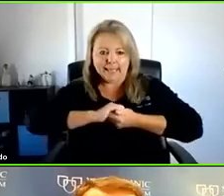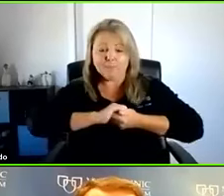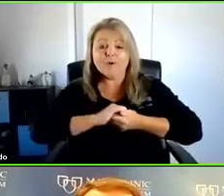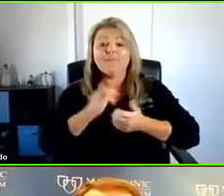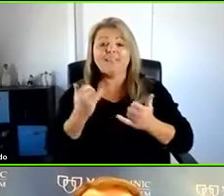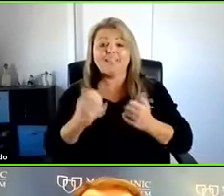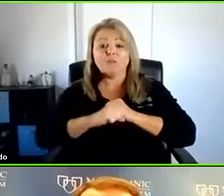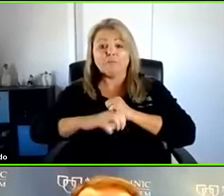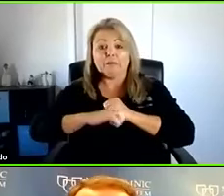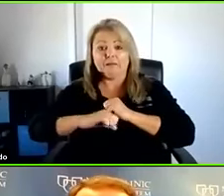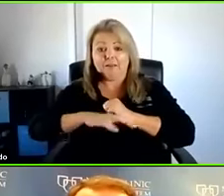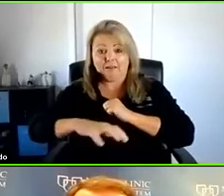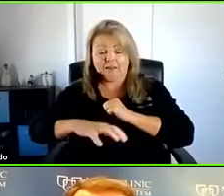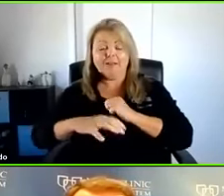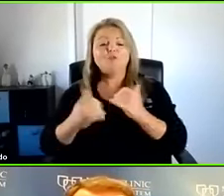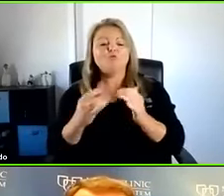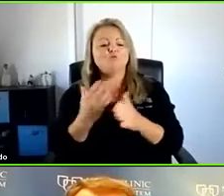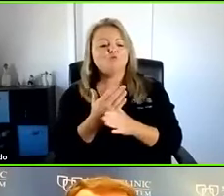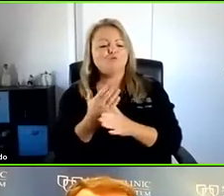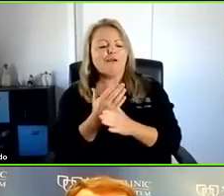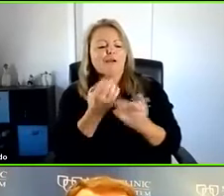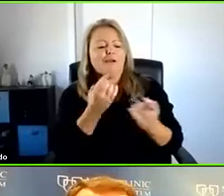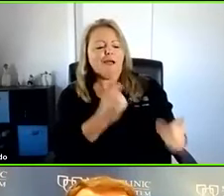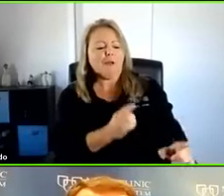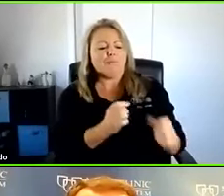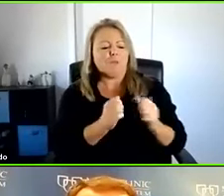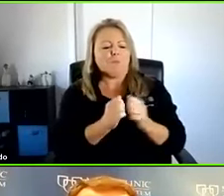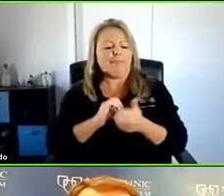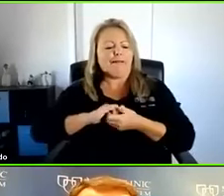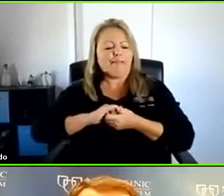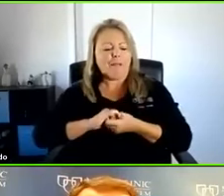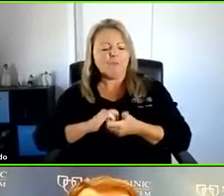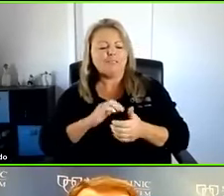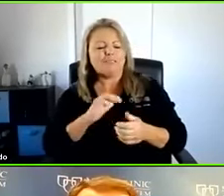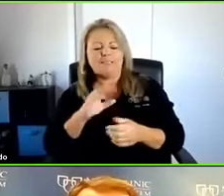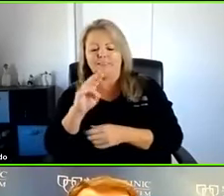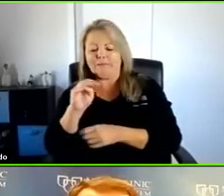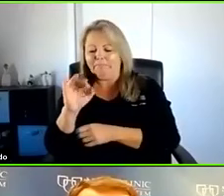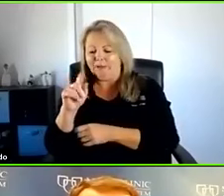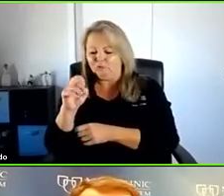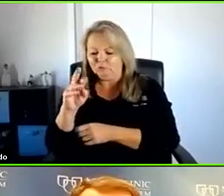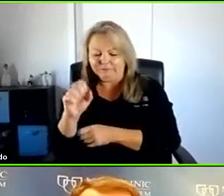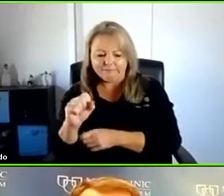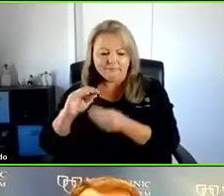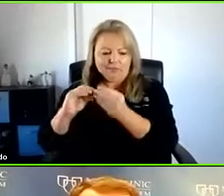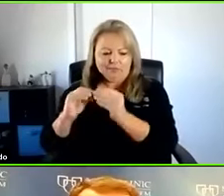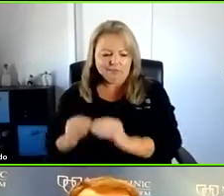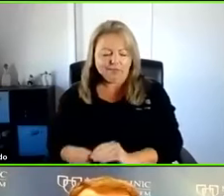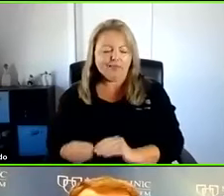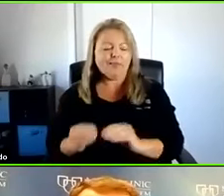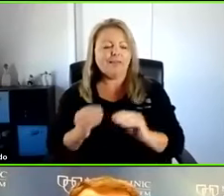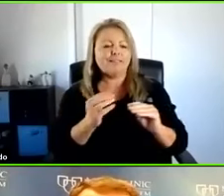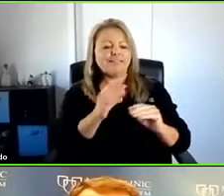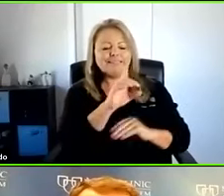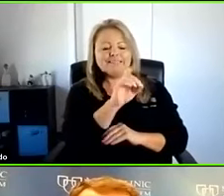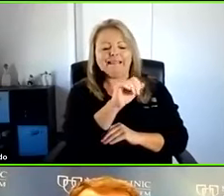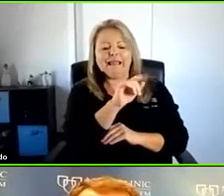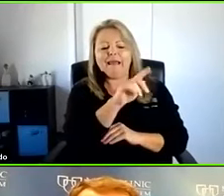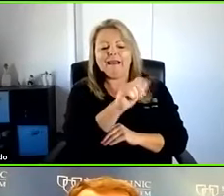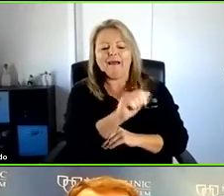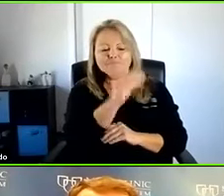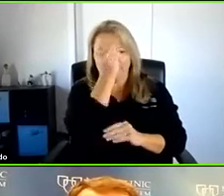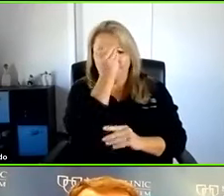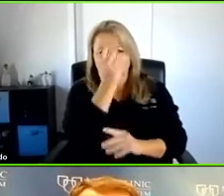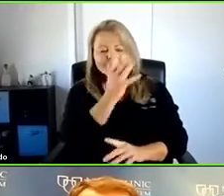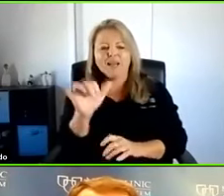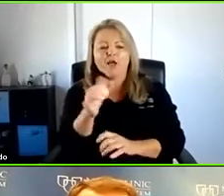share again what's happening with the collaborative, including the metrics and the data and other items. So I'm joined today by